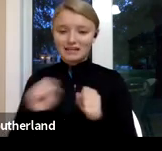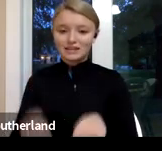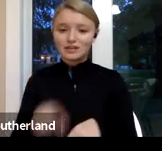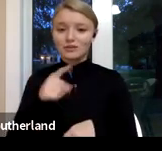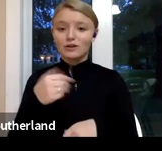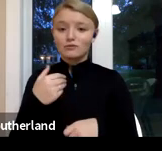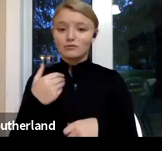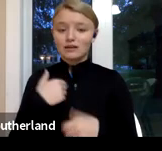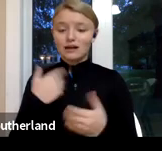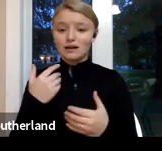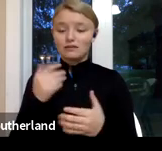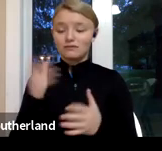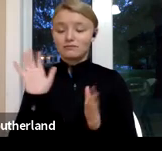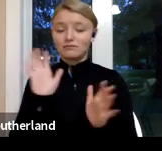them.